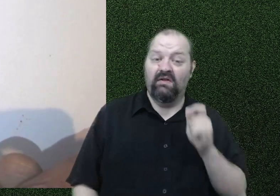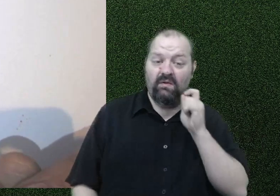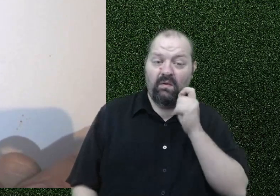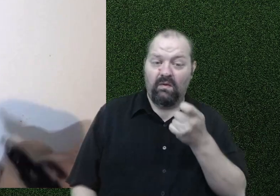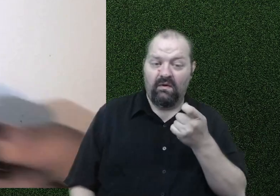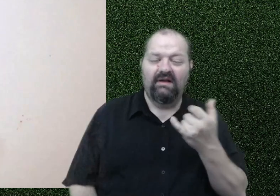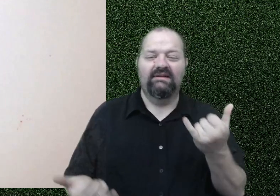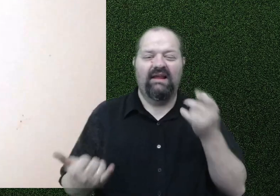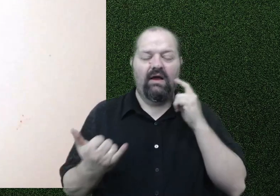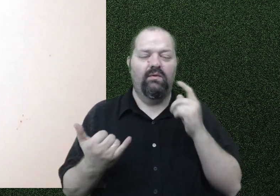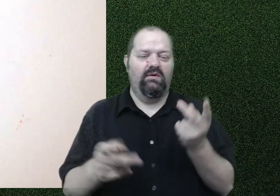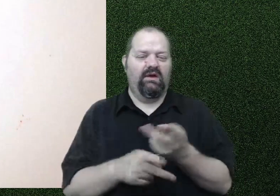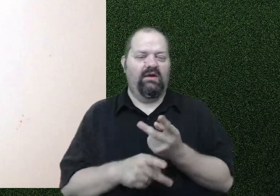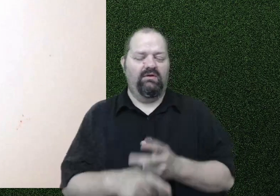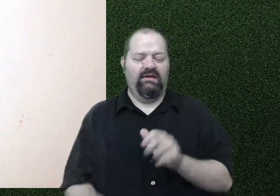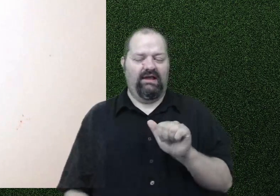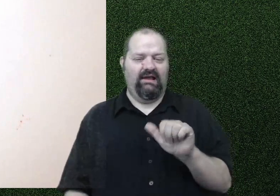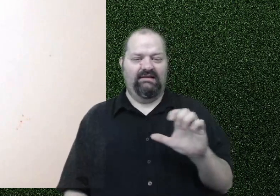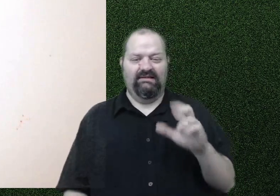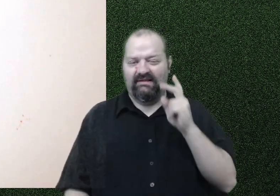going to calculate AC, see what we get.